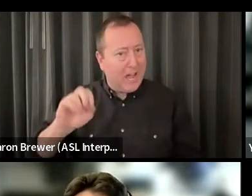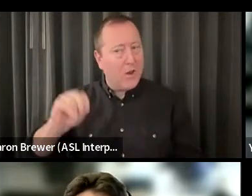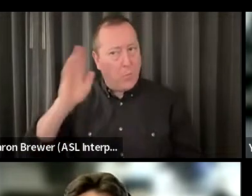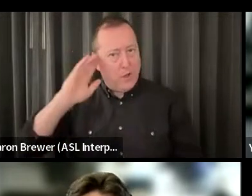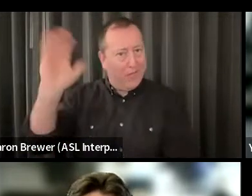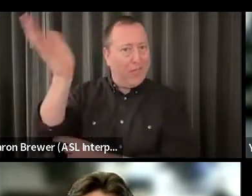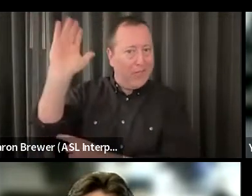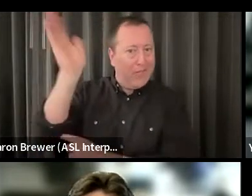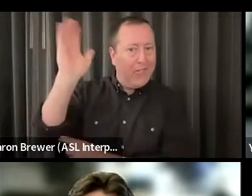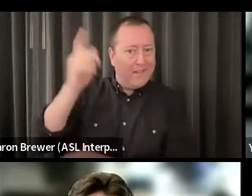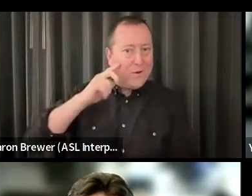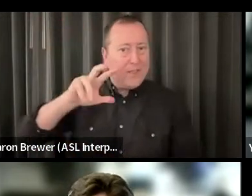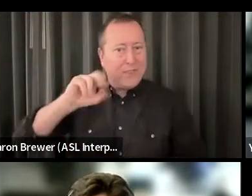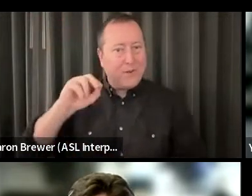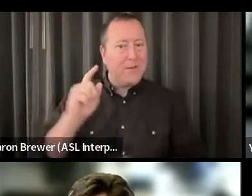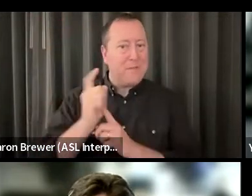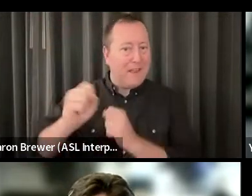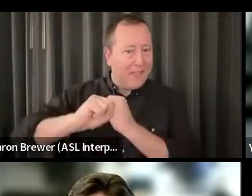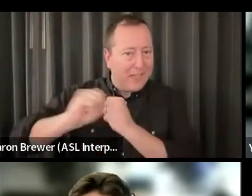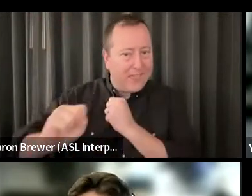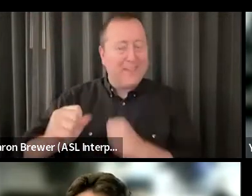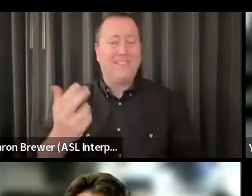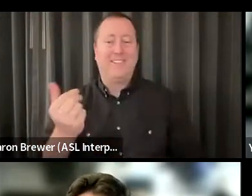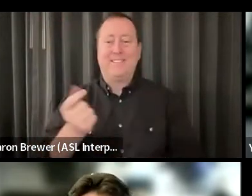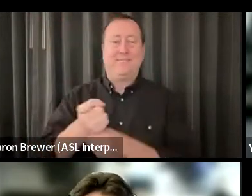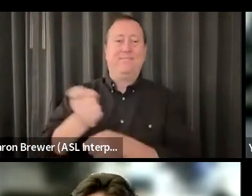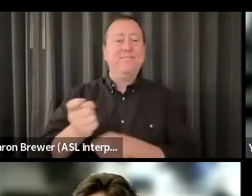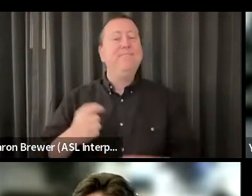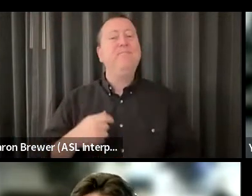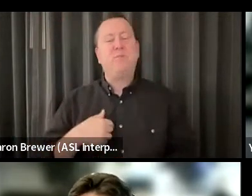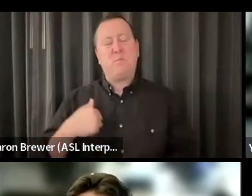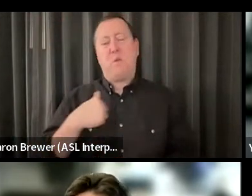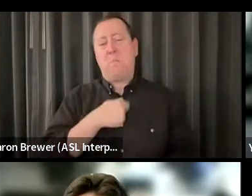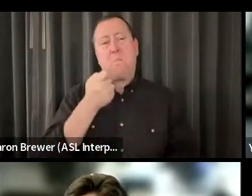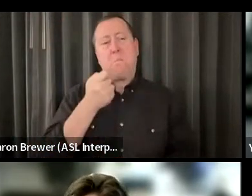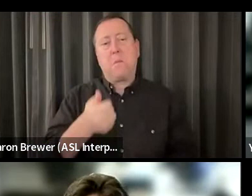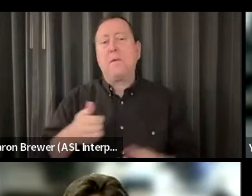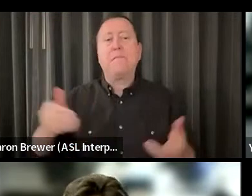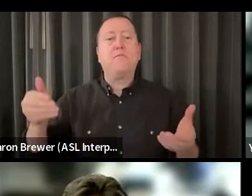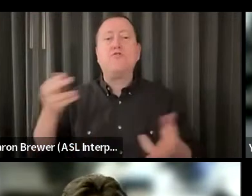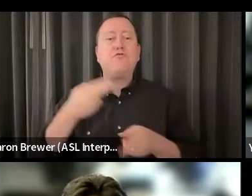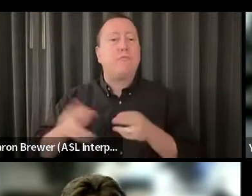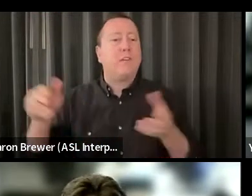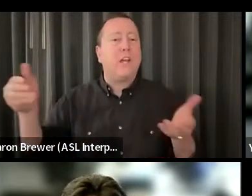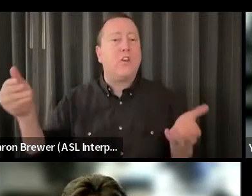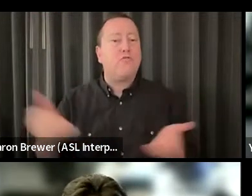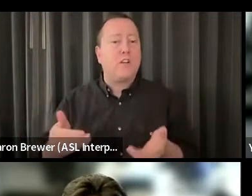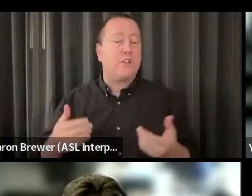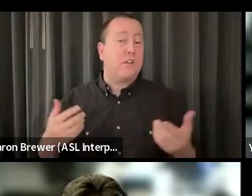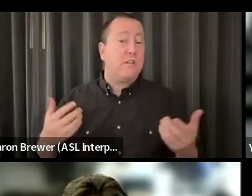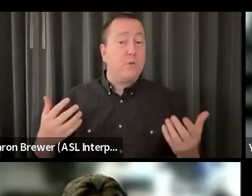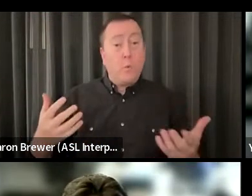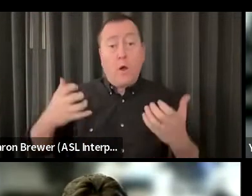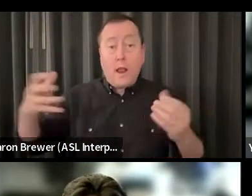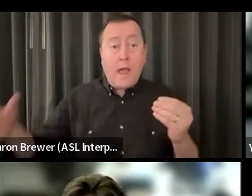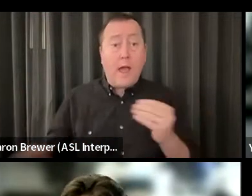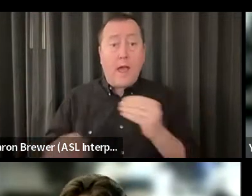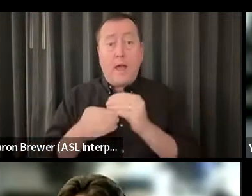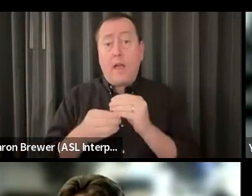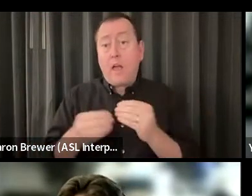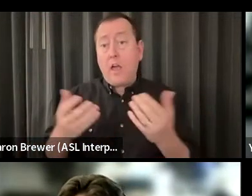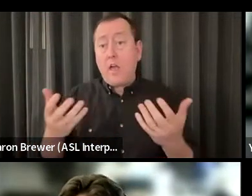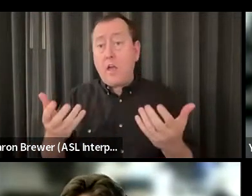kidding. We did a little introduction at the front end, Dion. Anything that you can add to this in terms